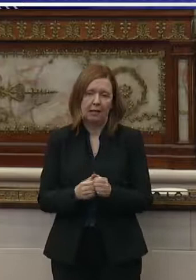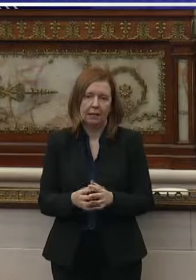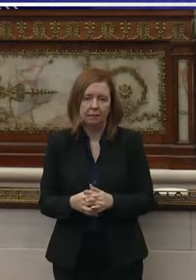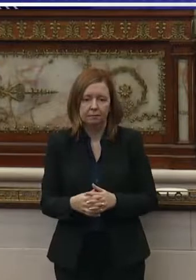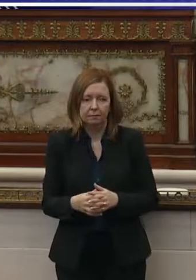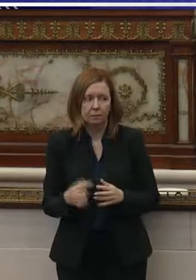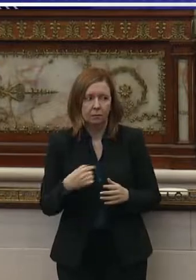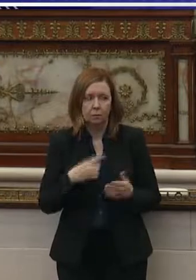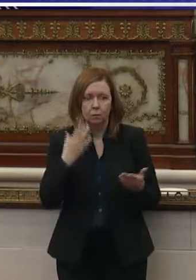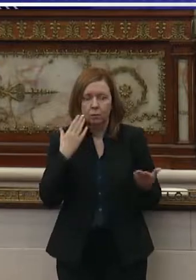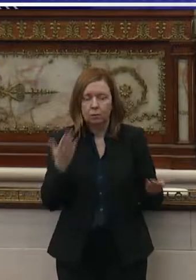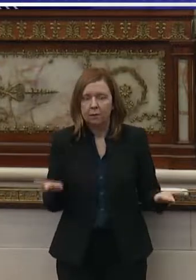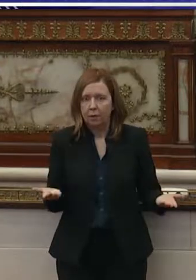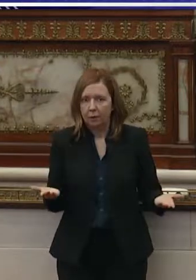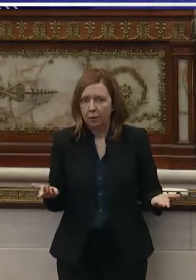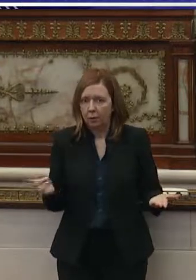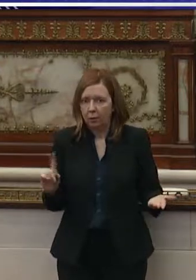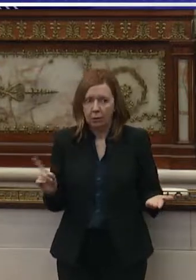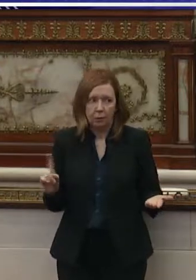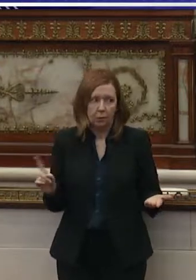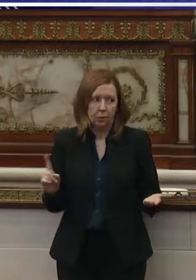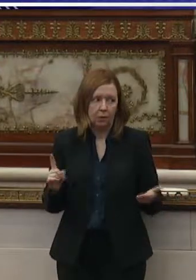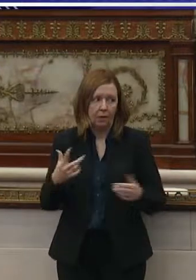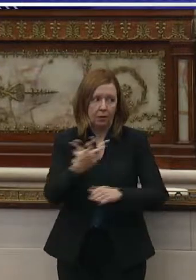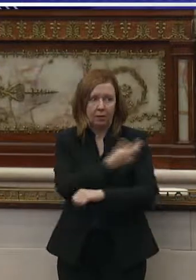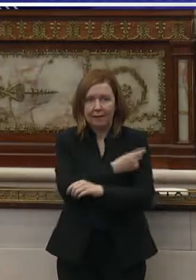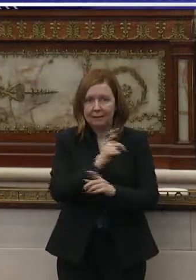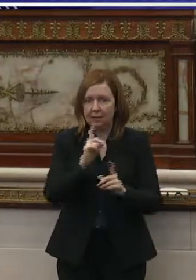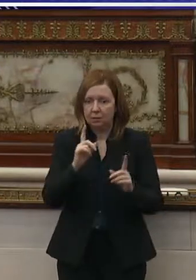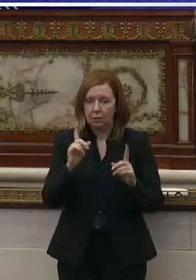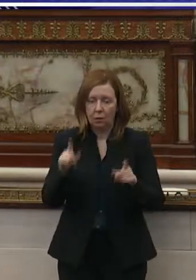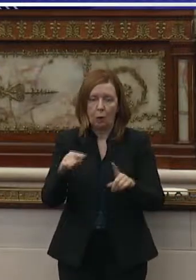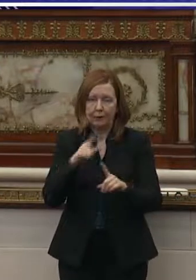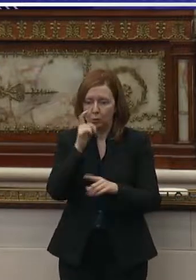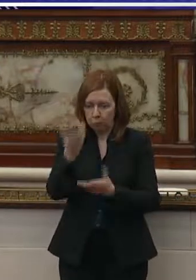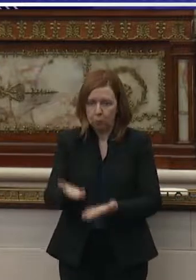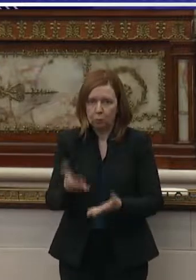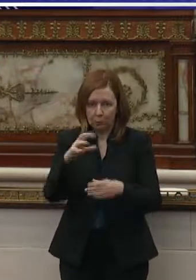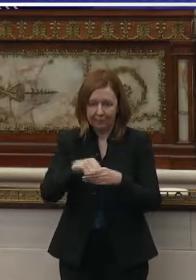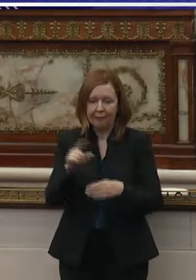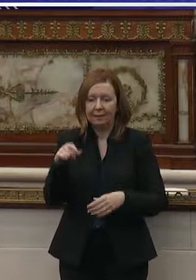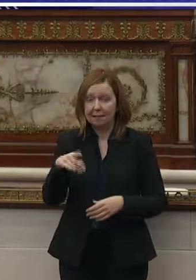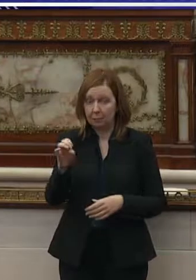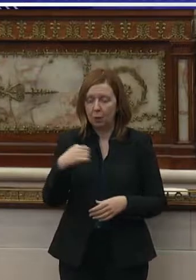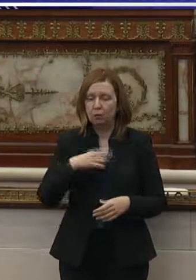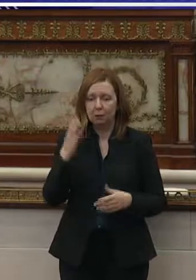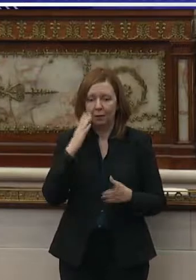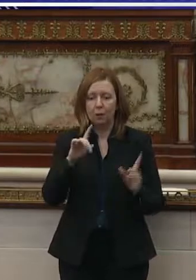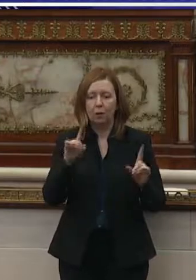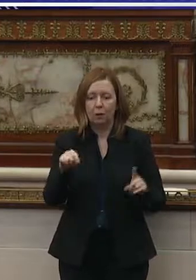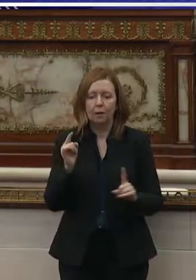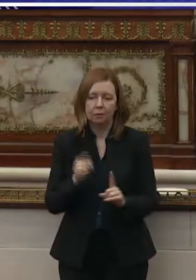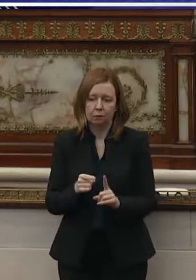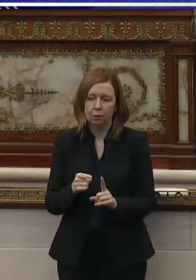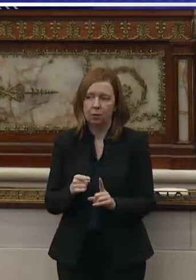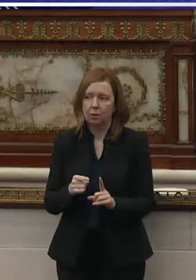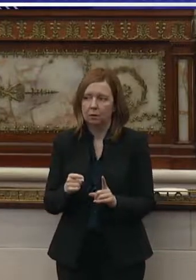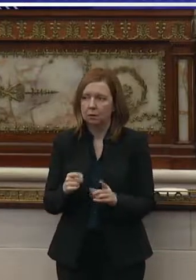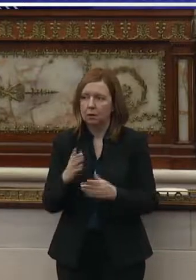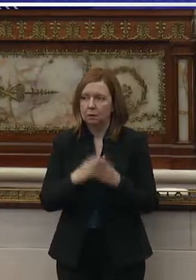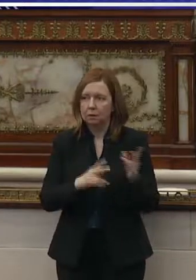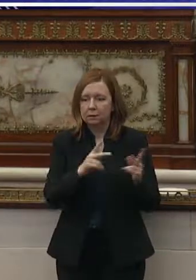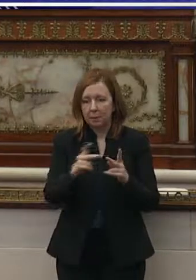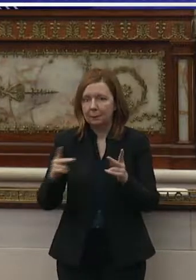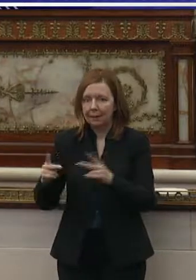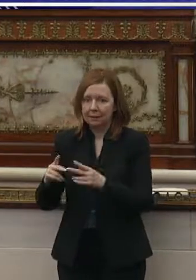We don't actually know where the vaccines are going within the zip codes. We know they're going in certain